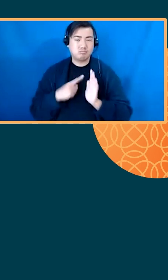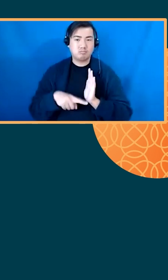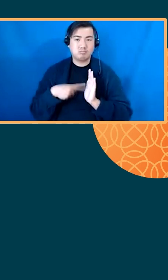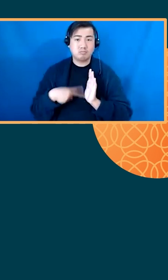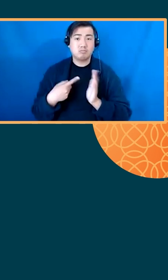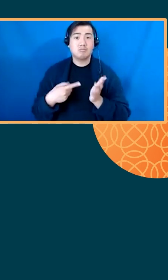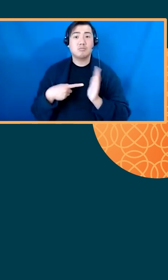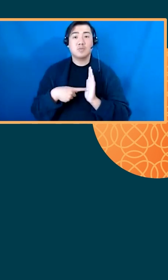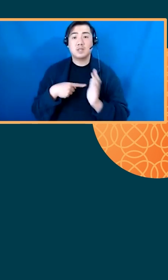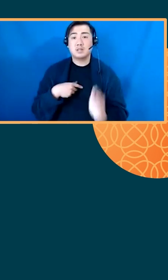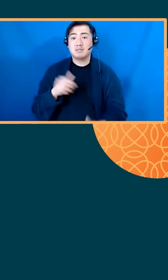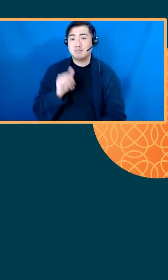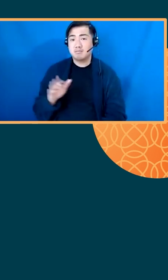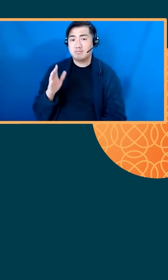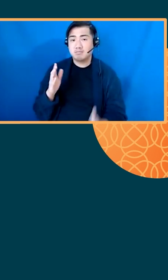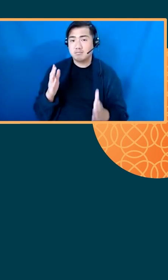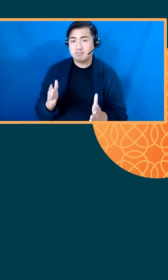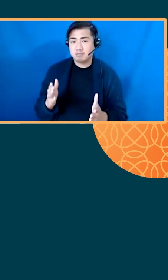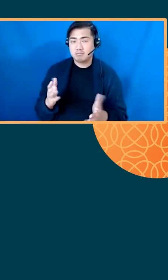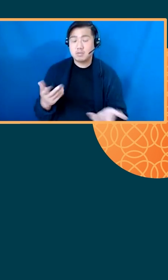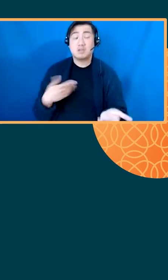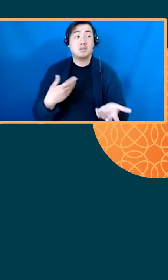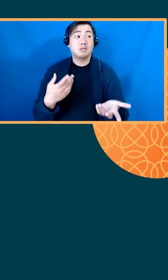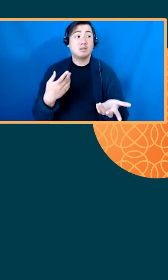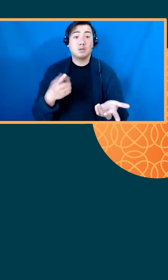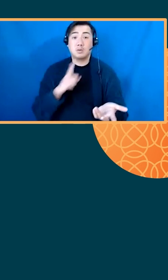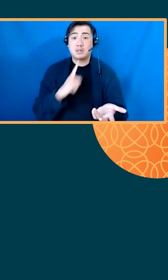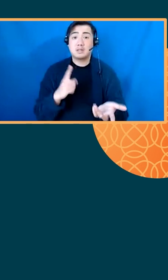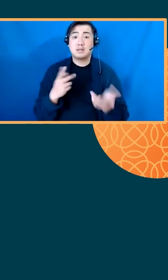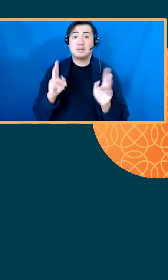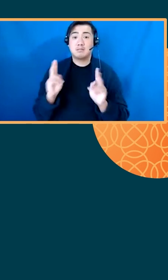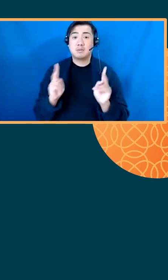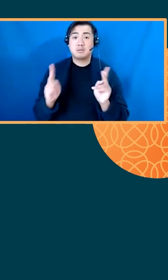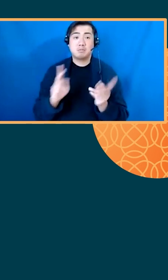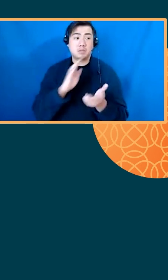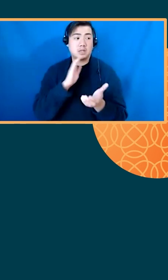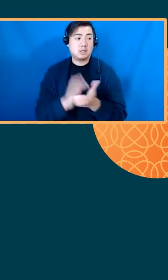Asian for many people is about how critical you are in yourself.